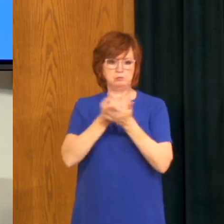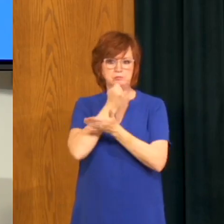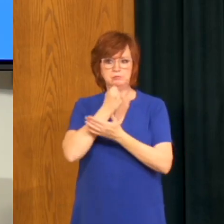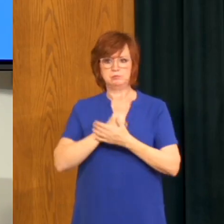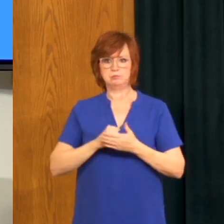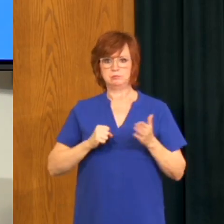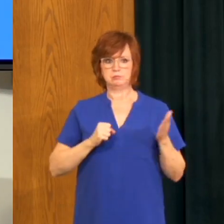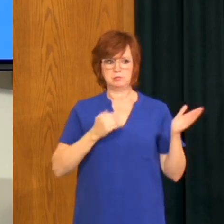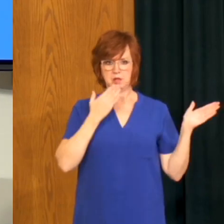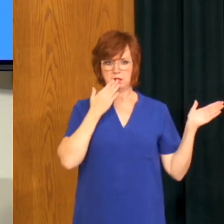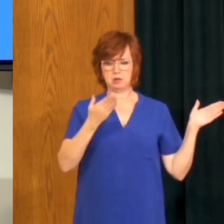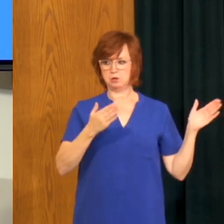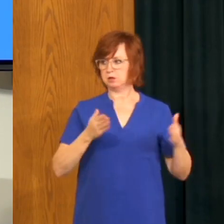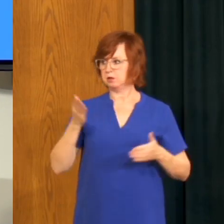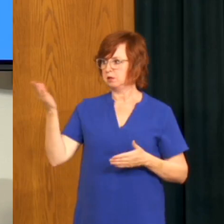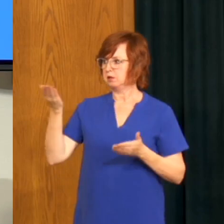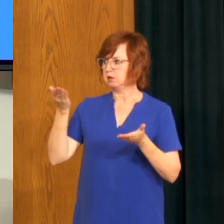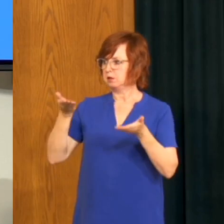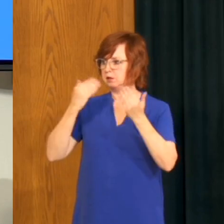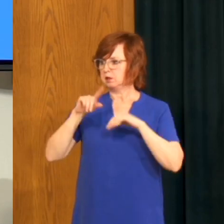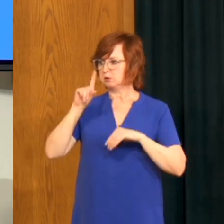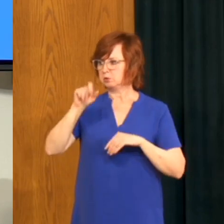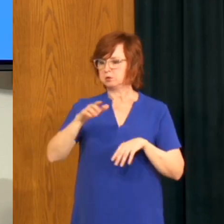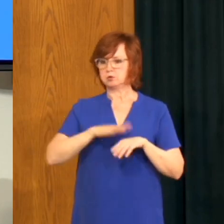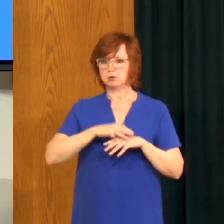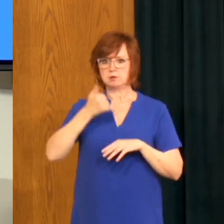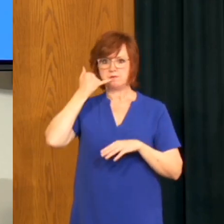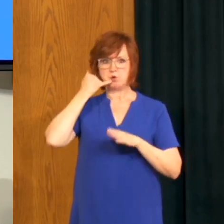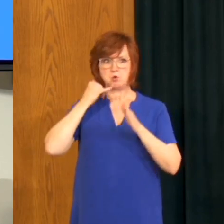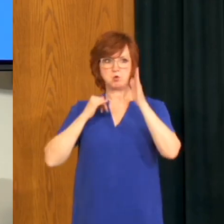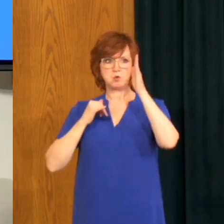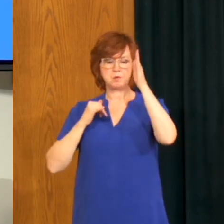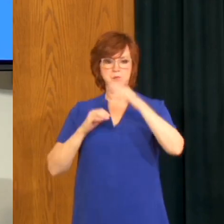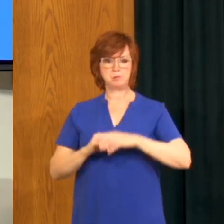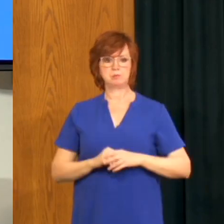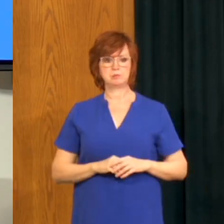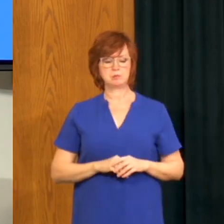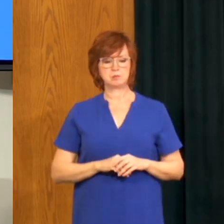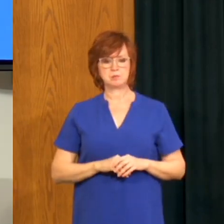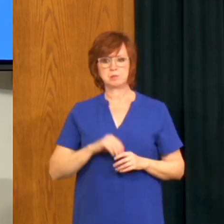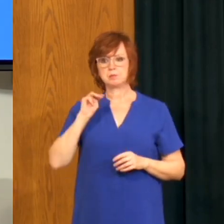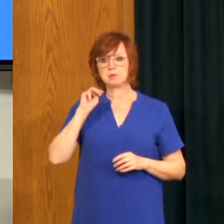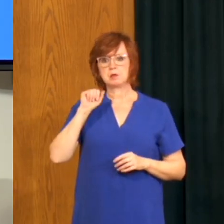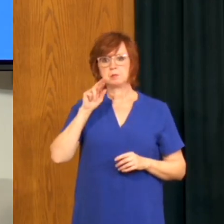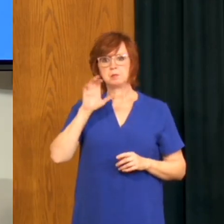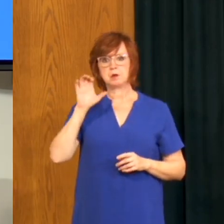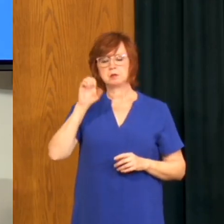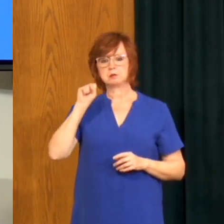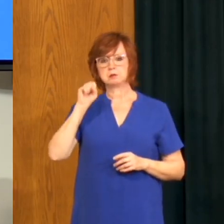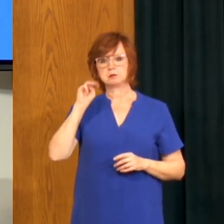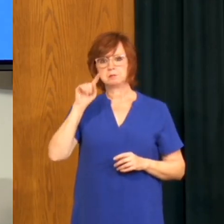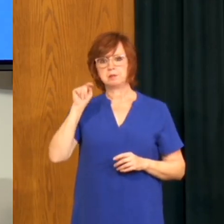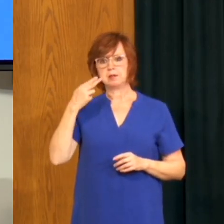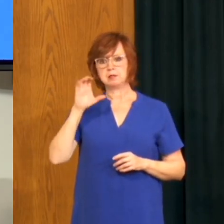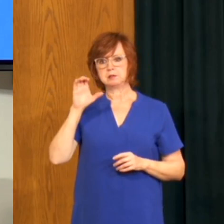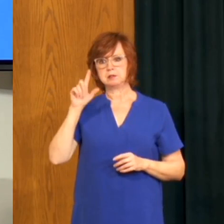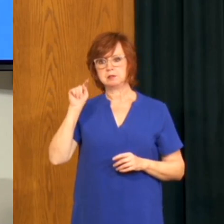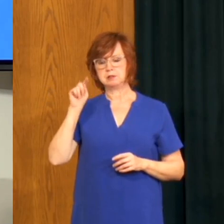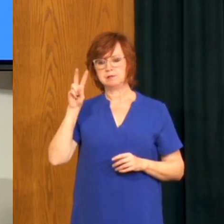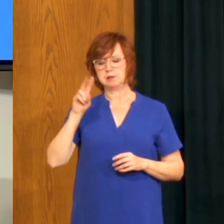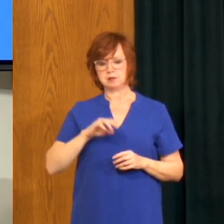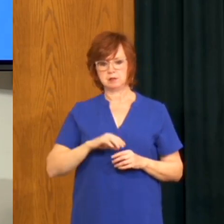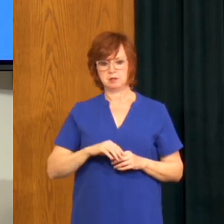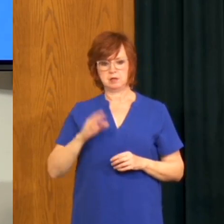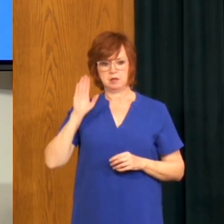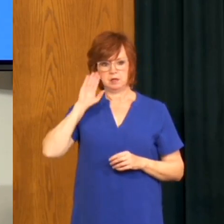Scott. We will take our next question from the phone line. We have Mark Smith with CTV.